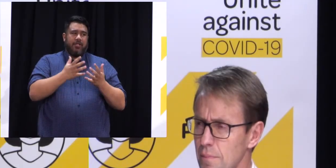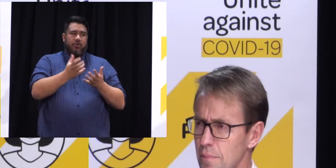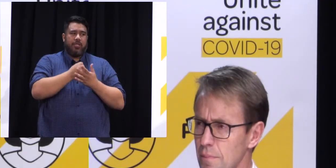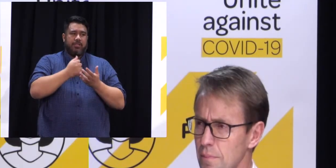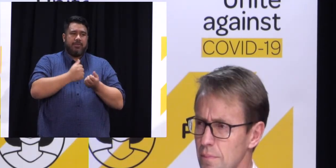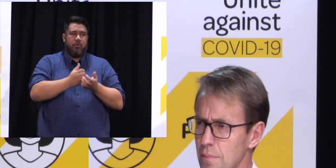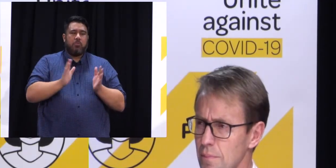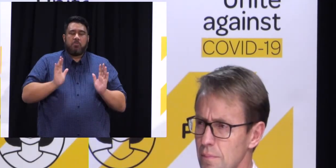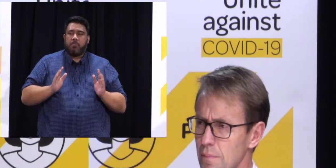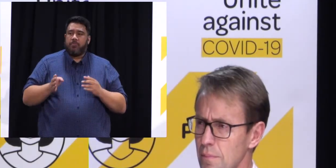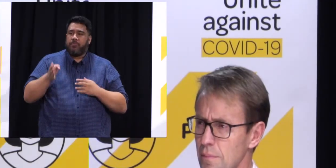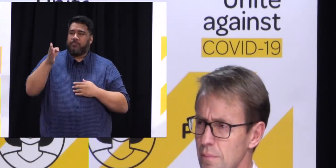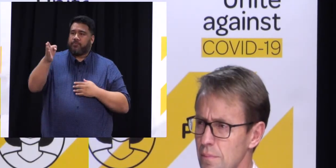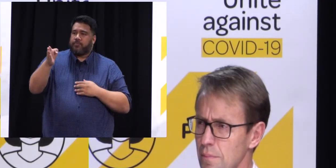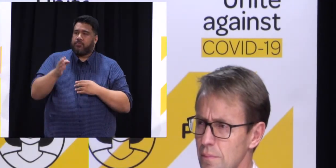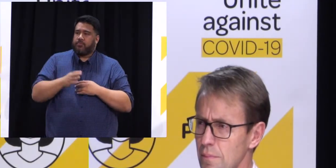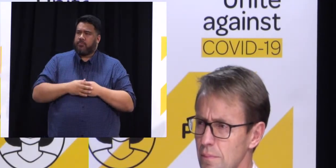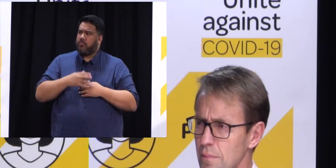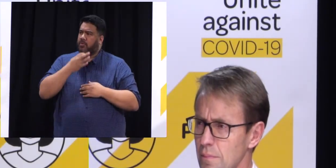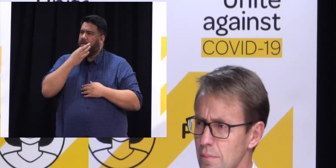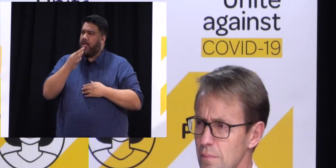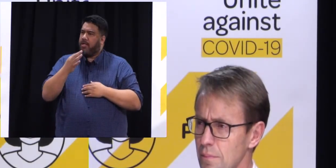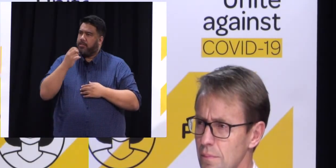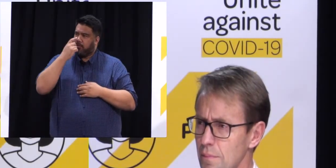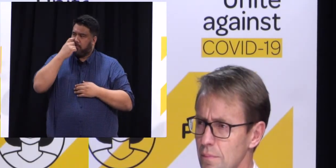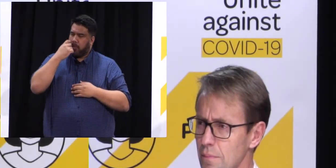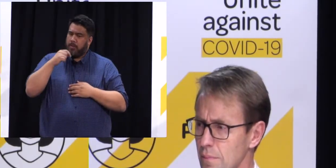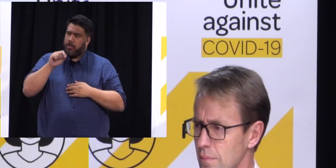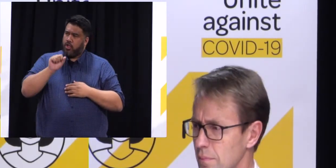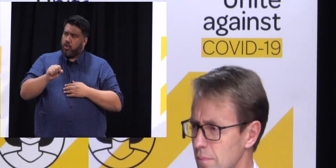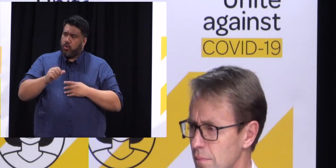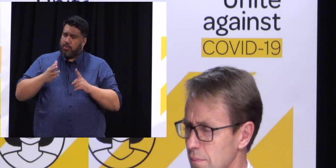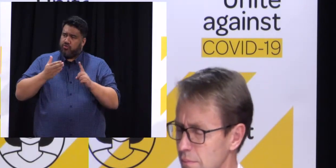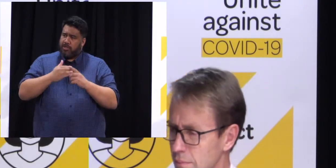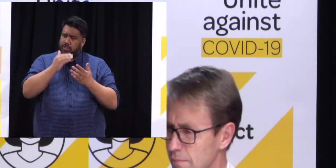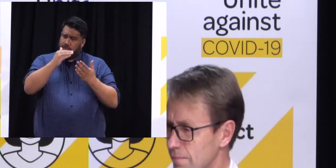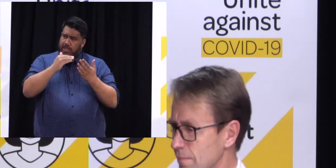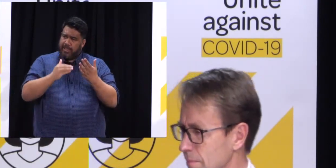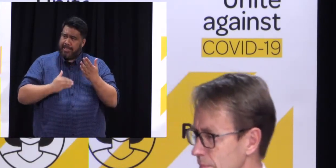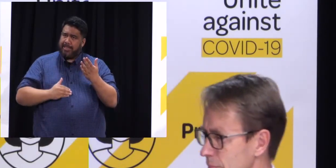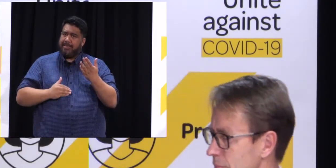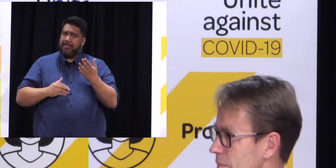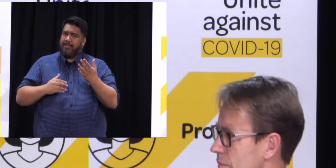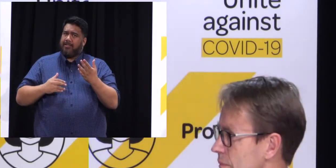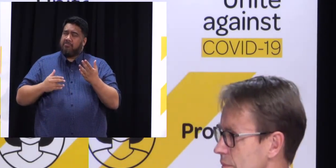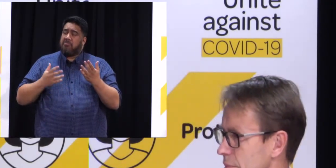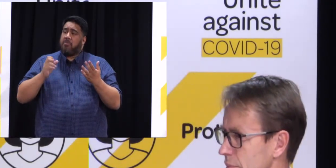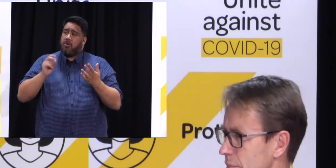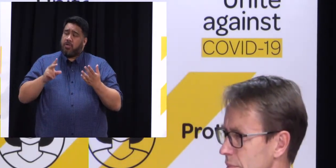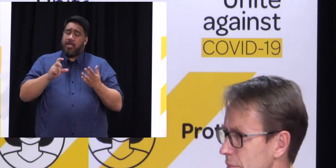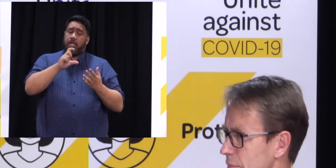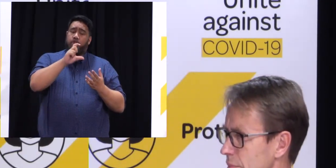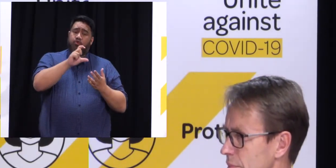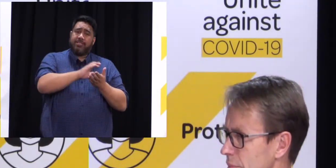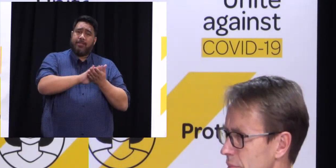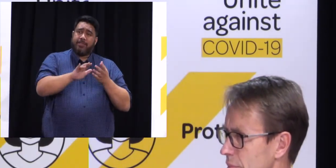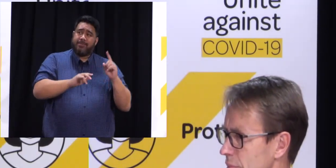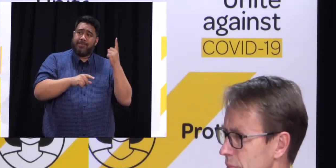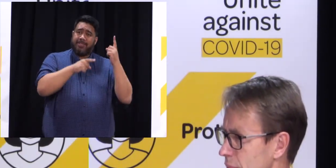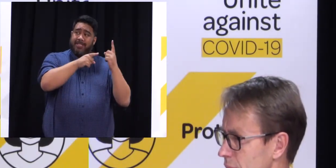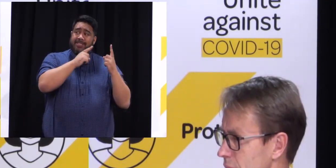Ben's question. So at what point do you then review that elimination strategy? Chris Hipkins referred to the need potentially to review